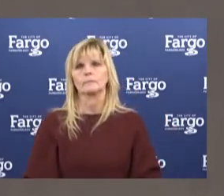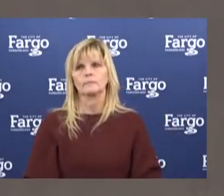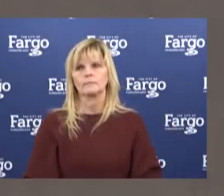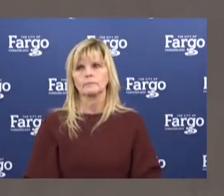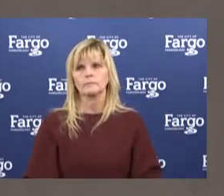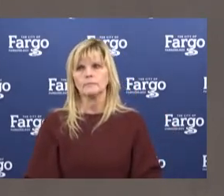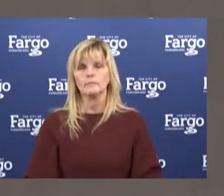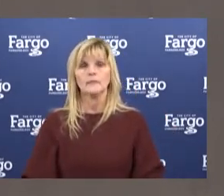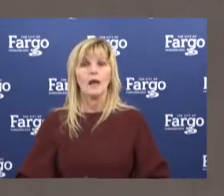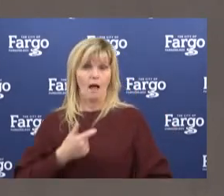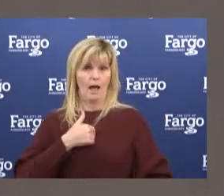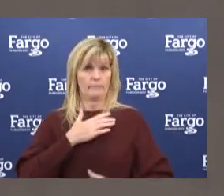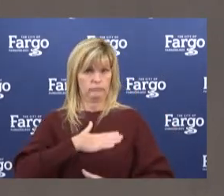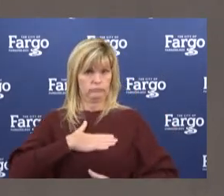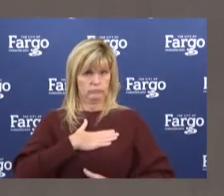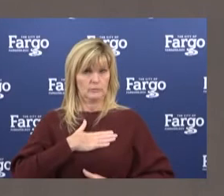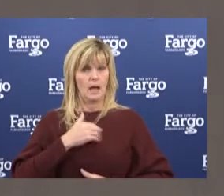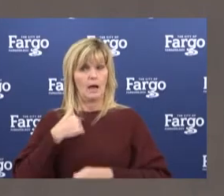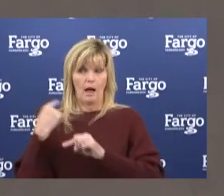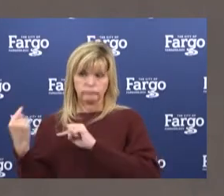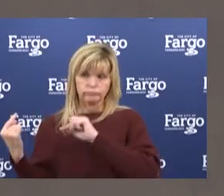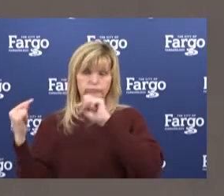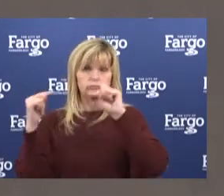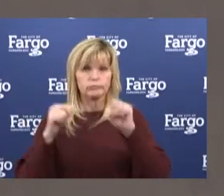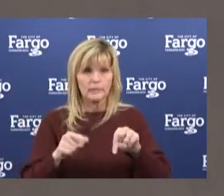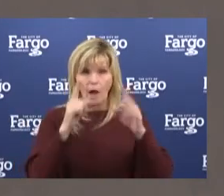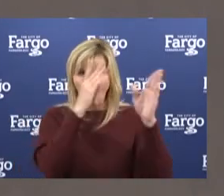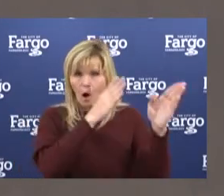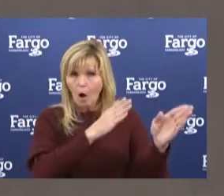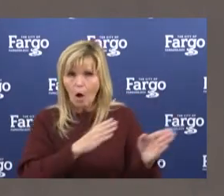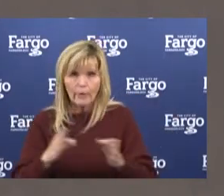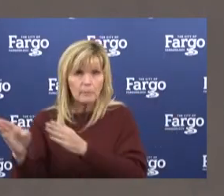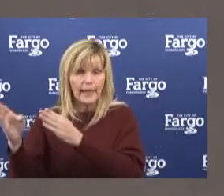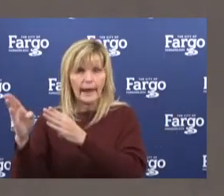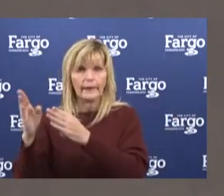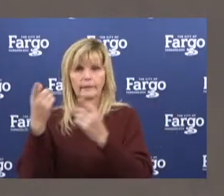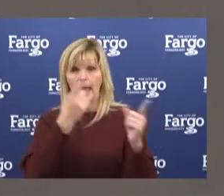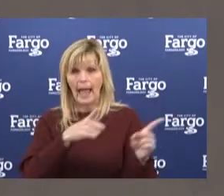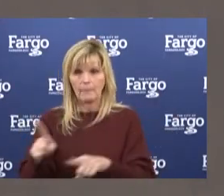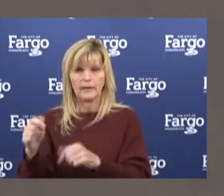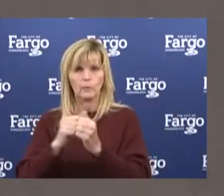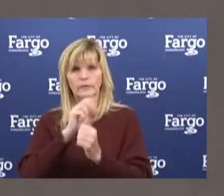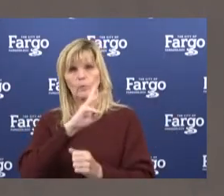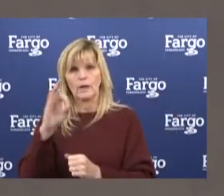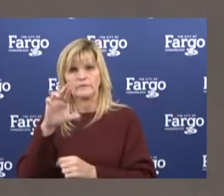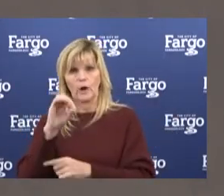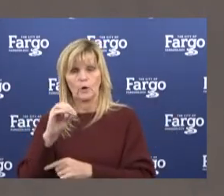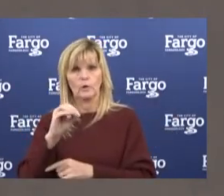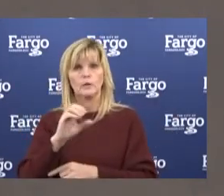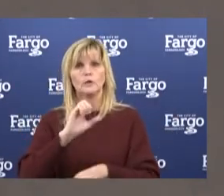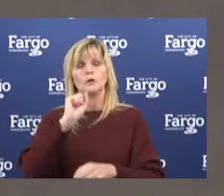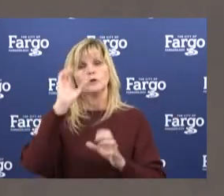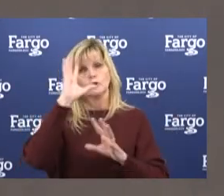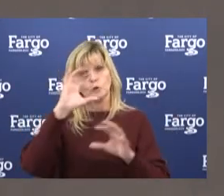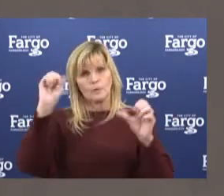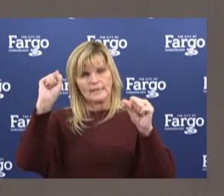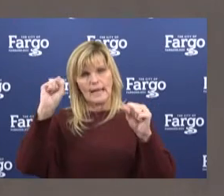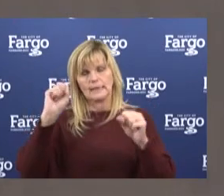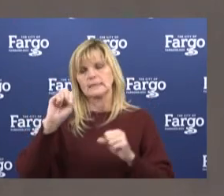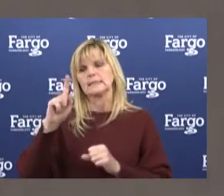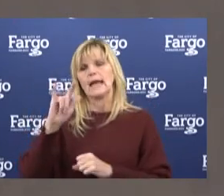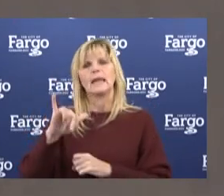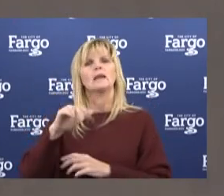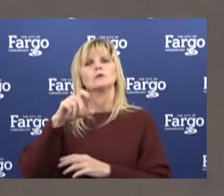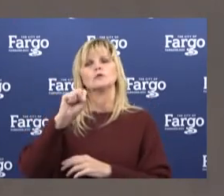I've had the pleasure of being a guest in all of the planning that has taken place in West Fargo by Superintendent Sleddy, the West Fargo